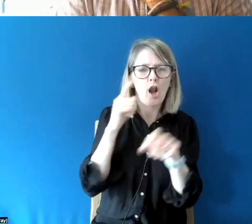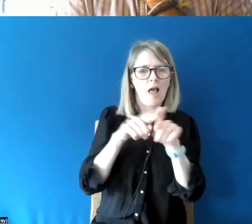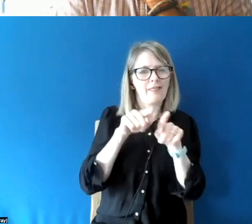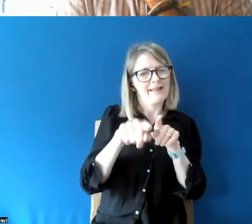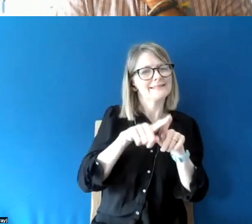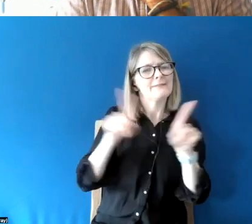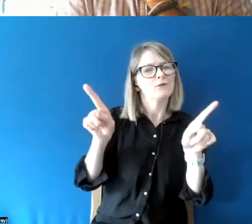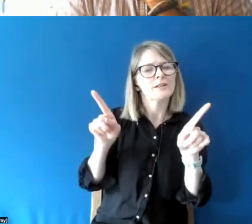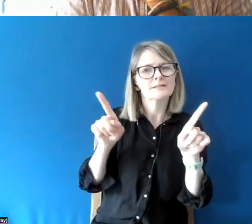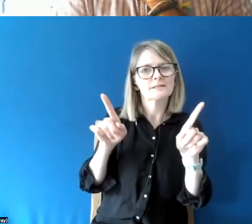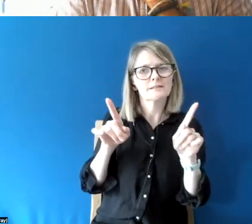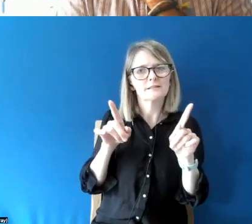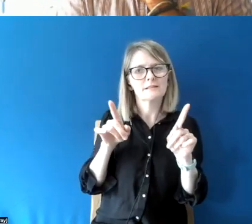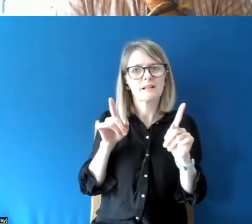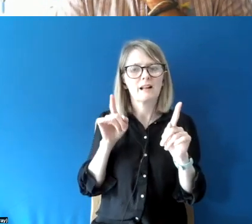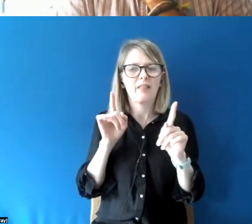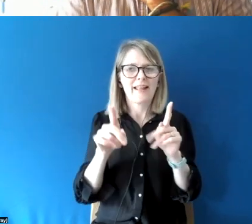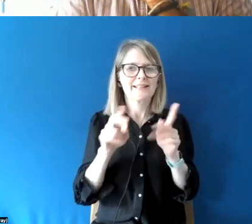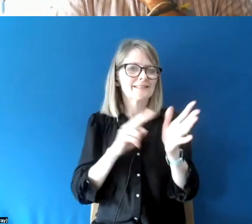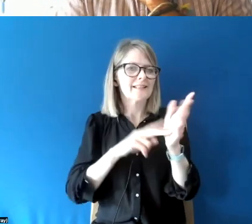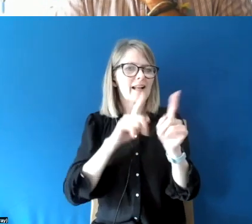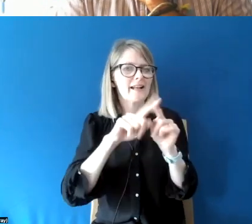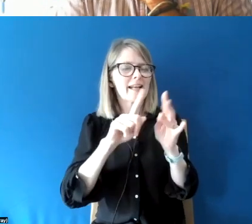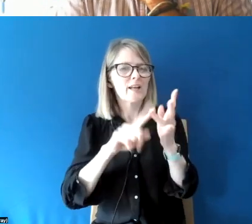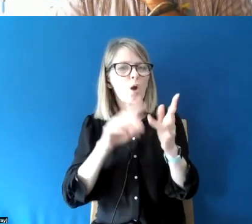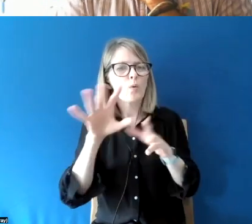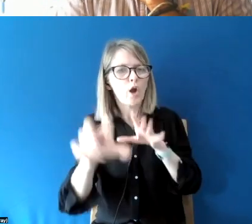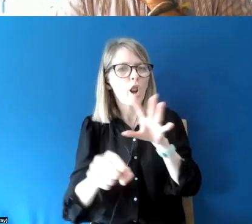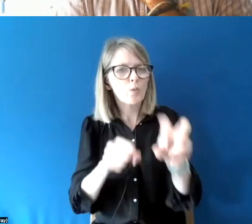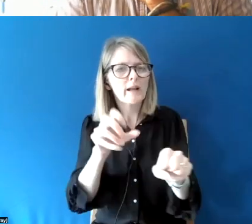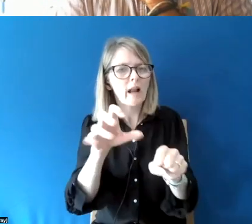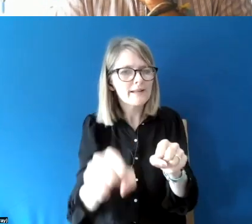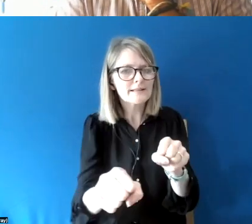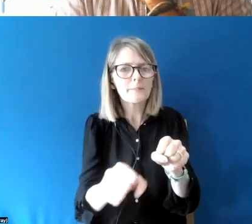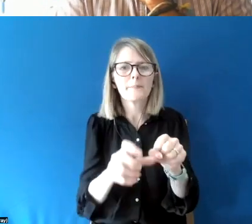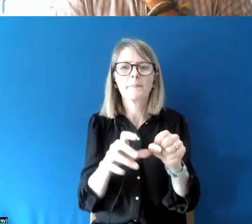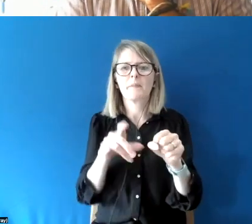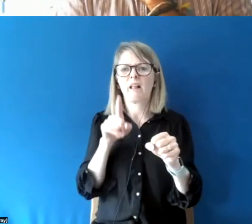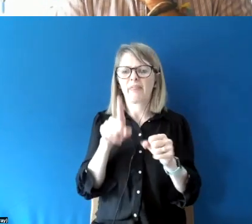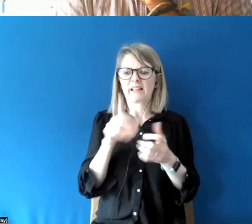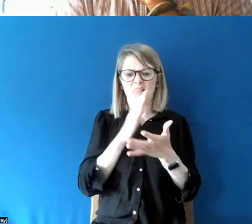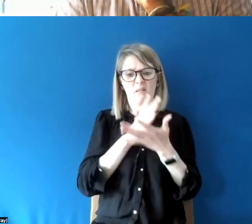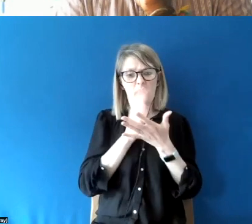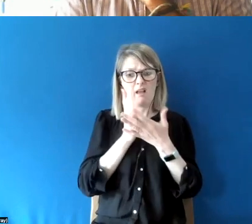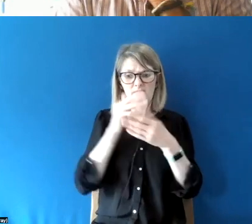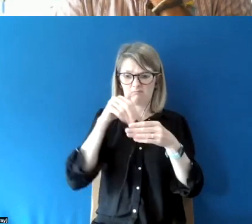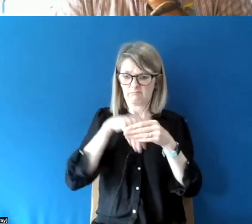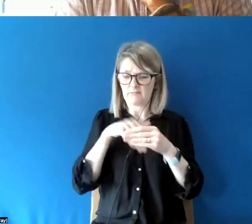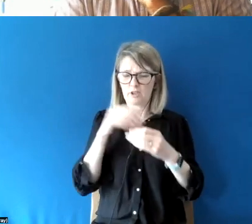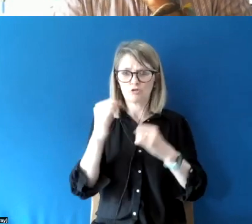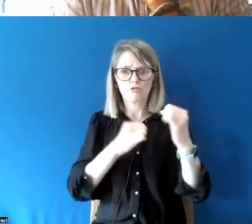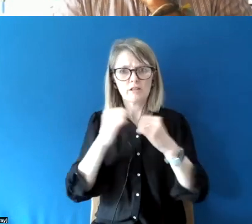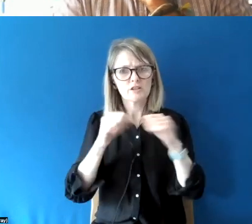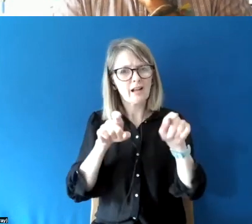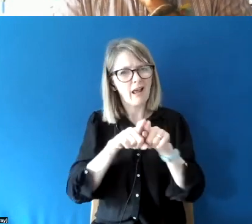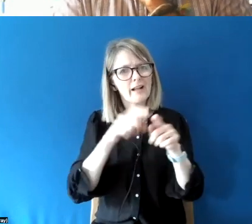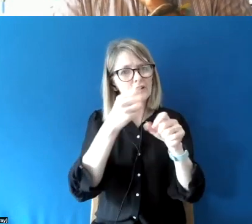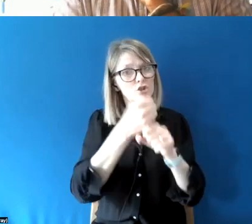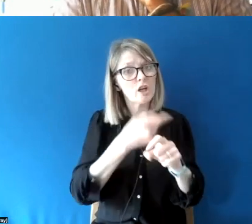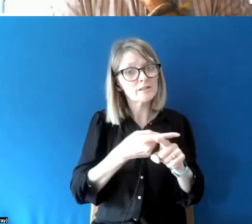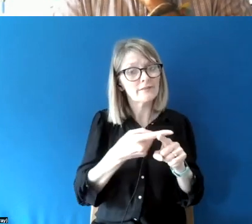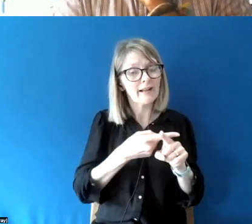And that's neocolonialism, and actually that's part of the structures perhaps of things like the Church of